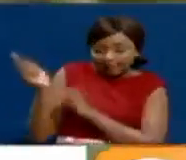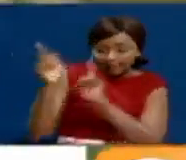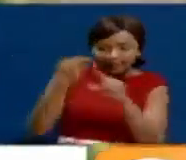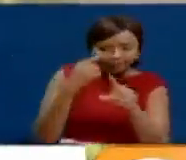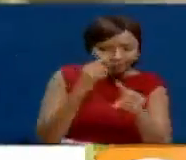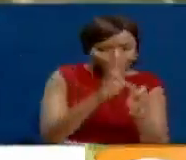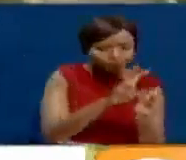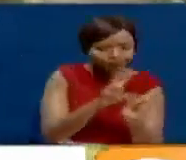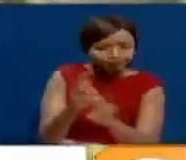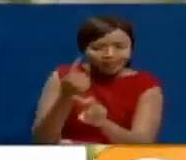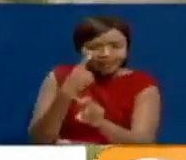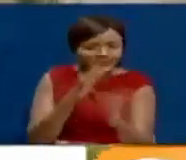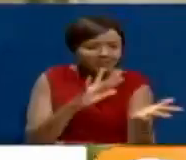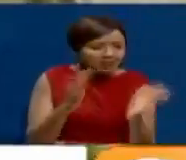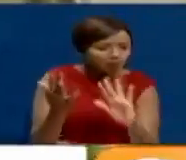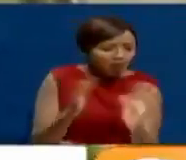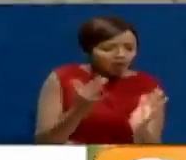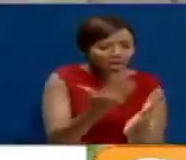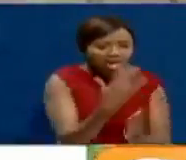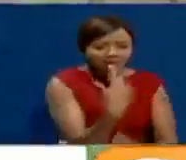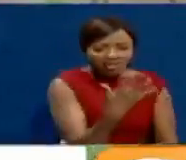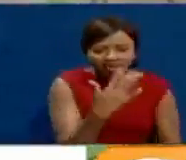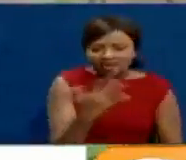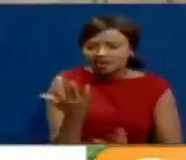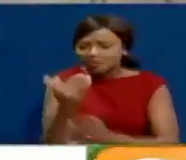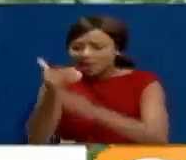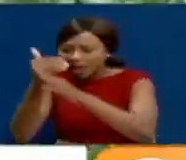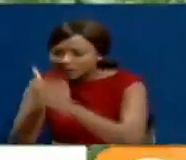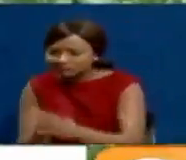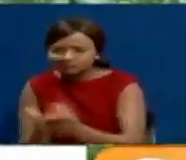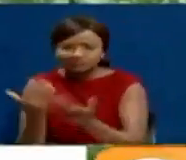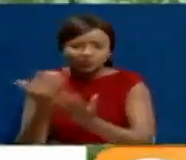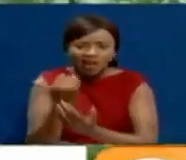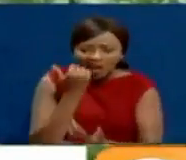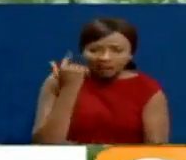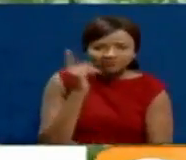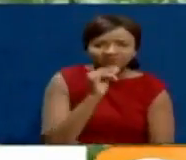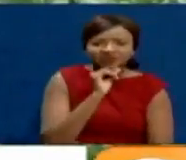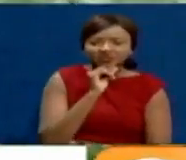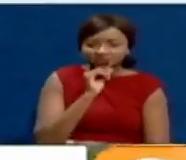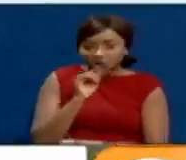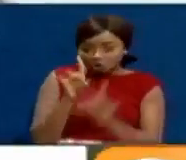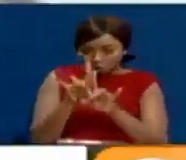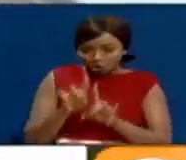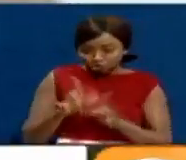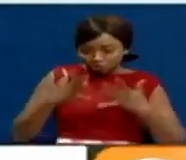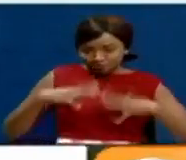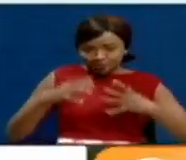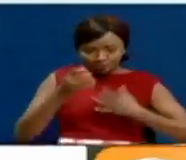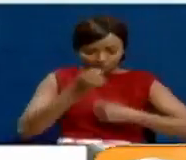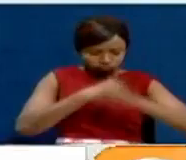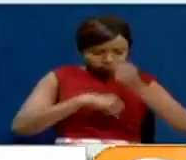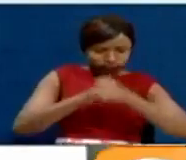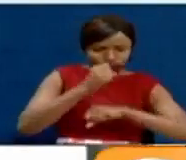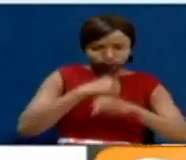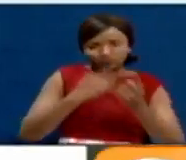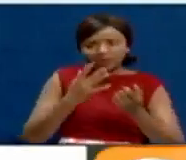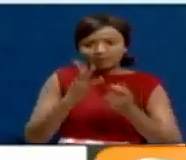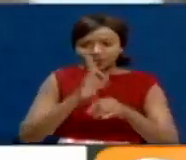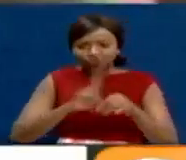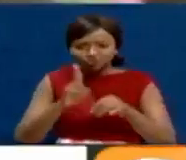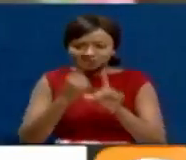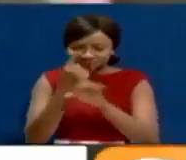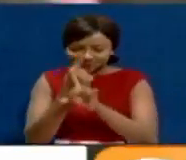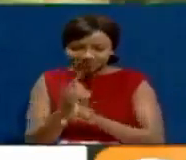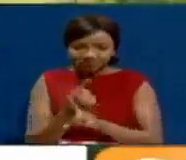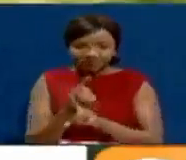imagery of green vegetated areas potentially affected by locusts. Biological locust control measures such as the use of natural predators,